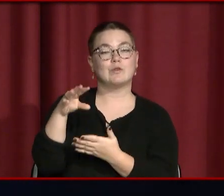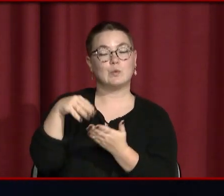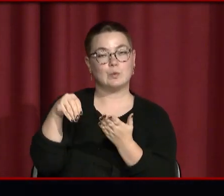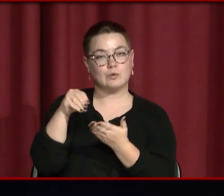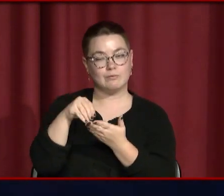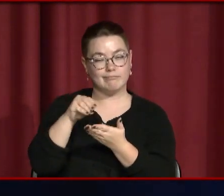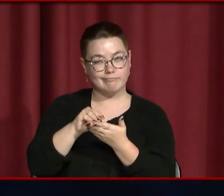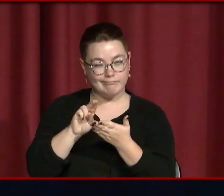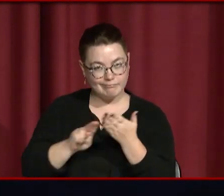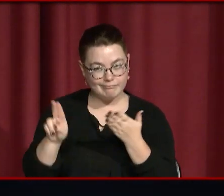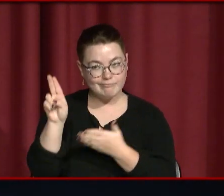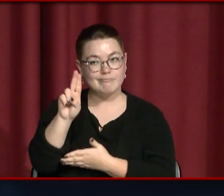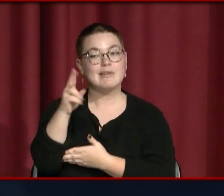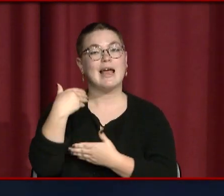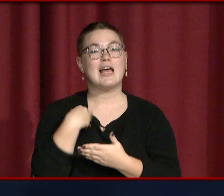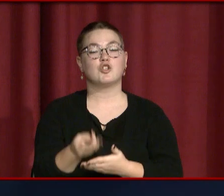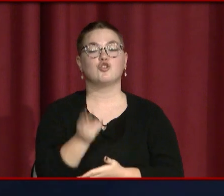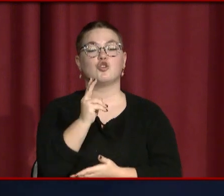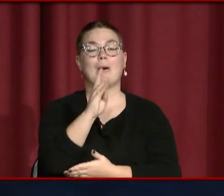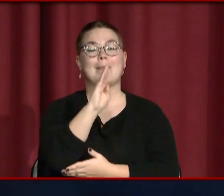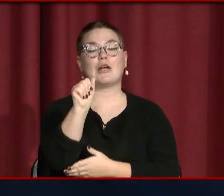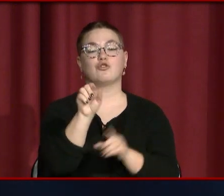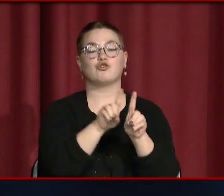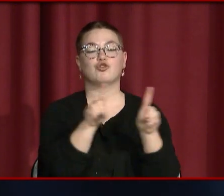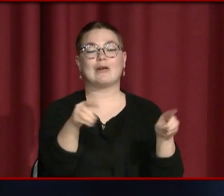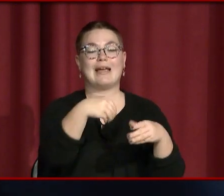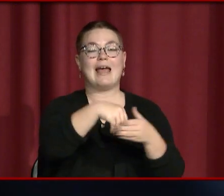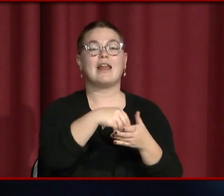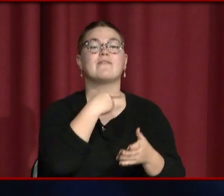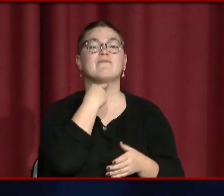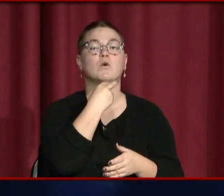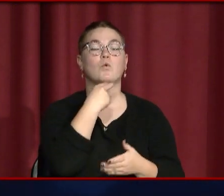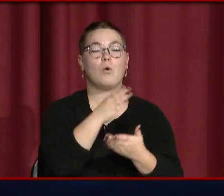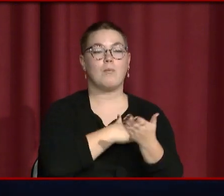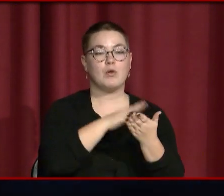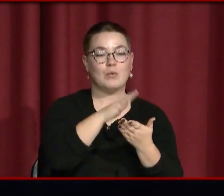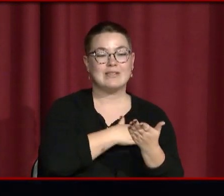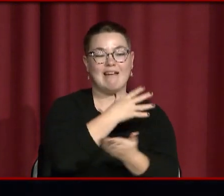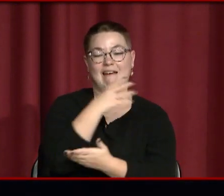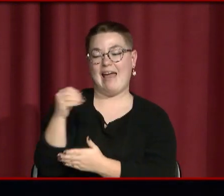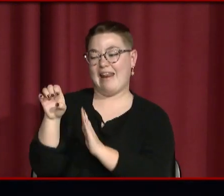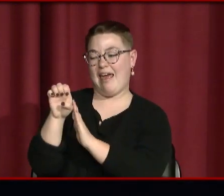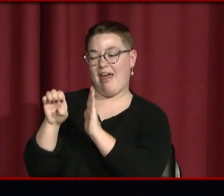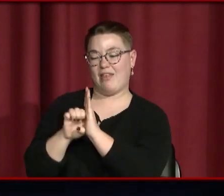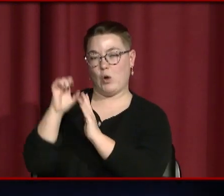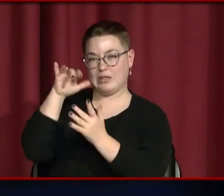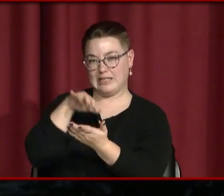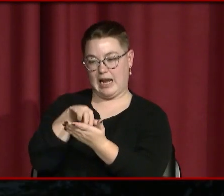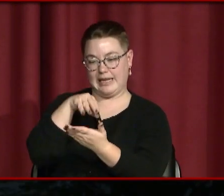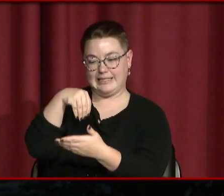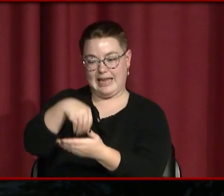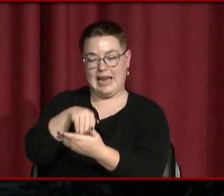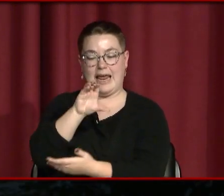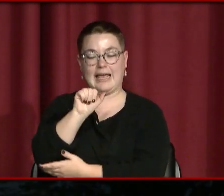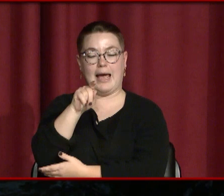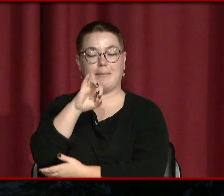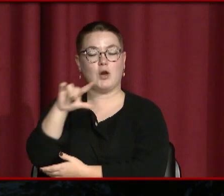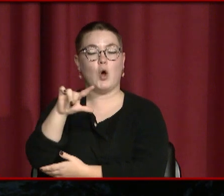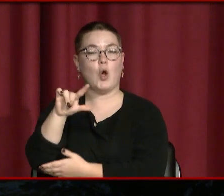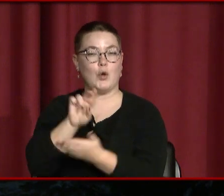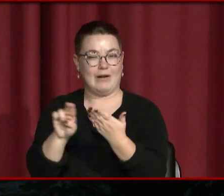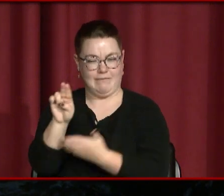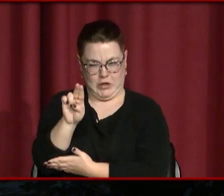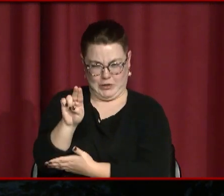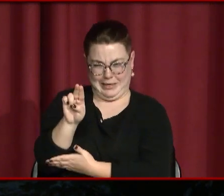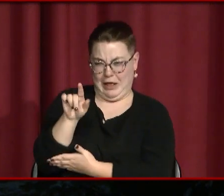degrees, one in vocal music and history and ethnic studies from Capital University. Those degrees are going to have to be a different